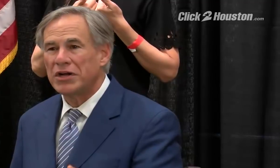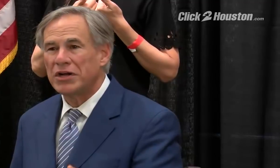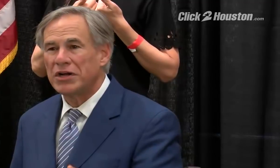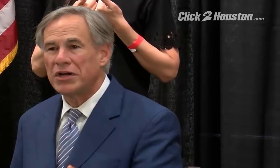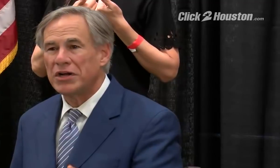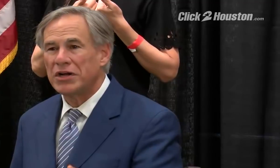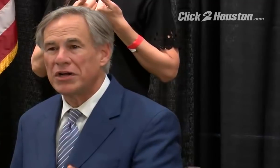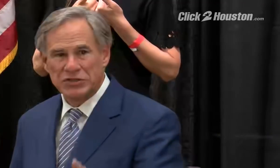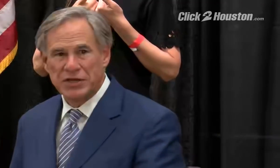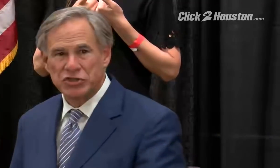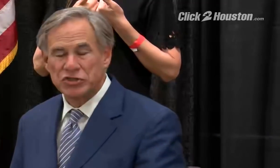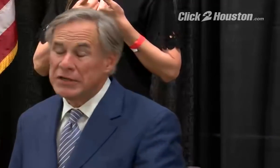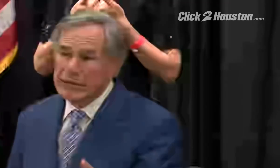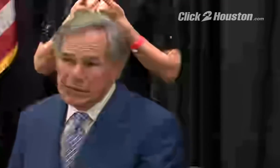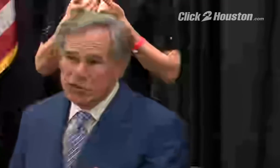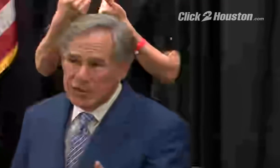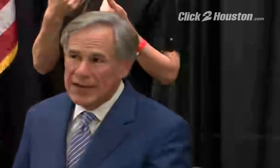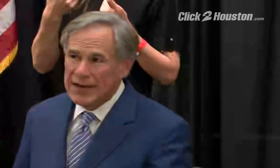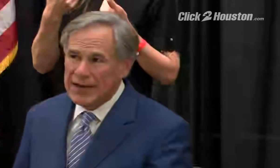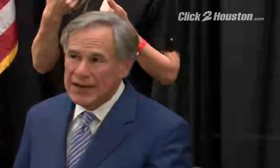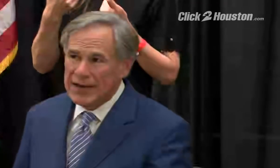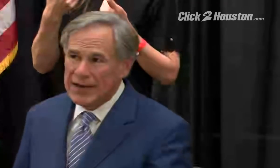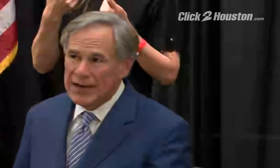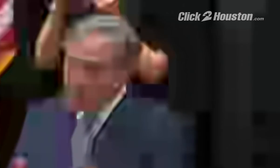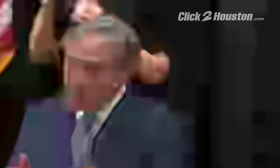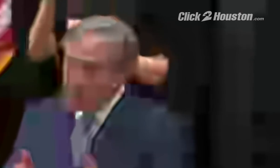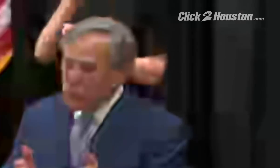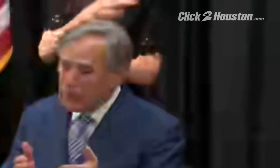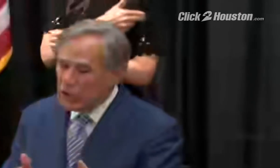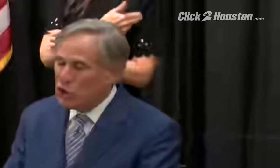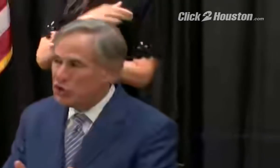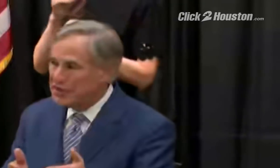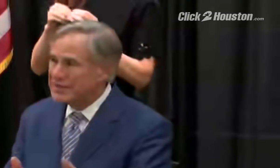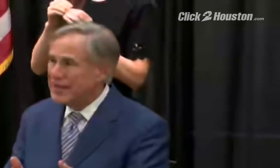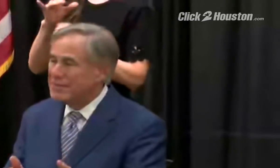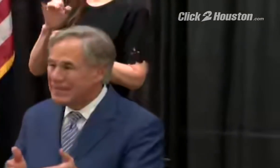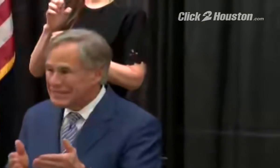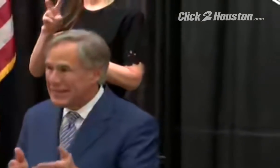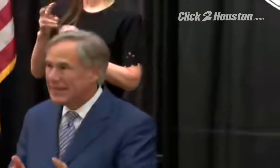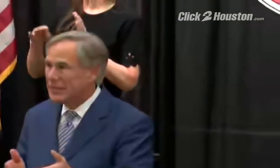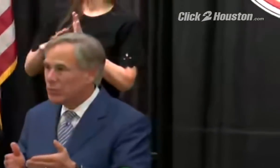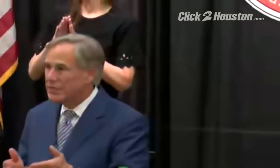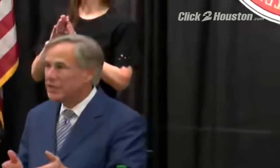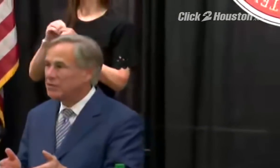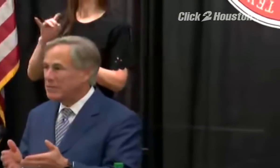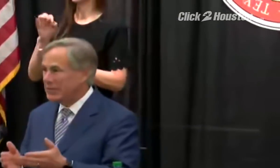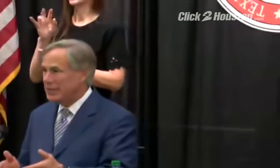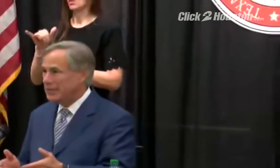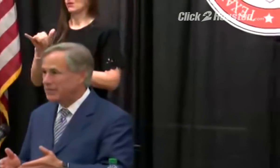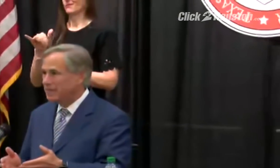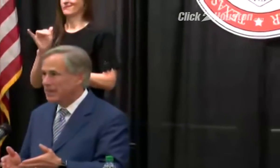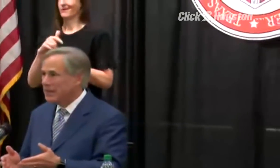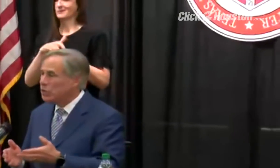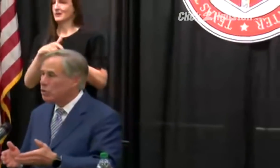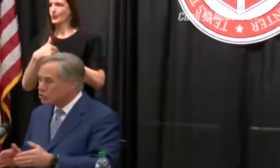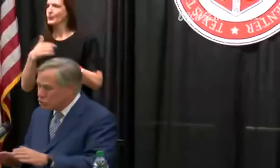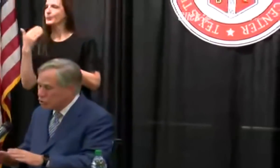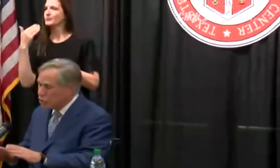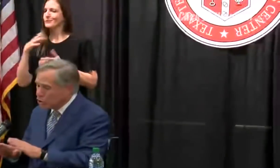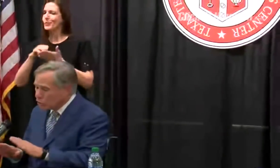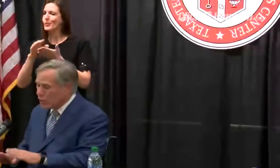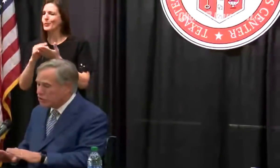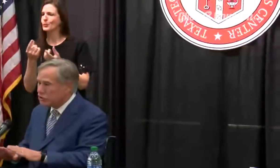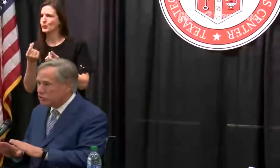a greater increase in hospitalizations in July. And we learned at that time exactly what needed to be done in order